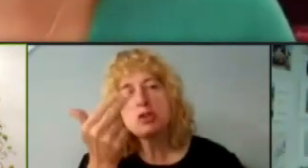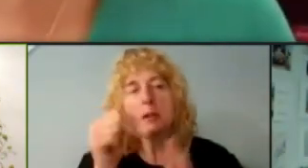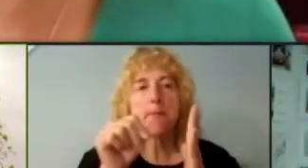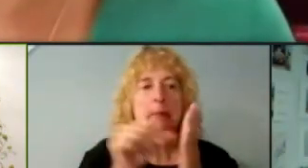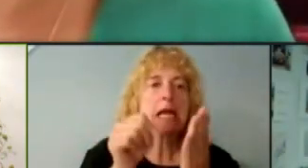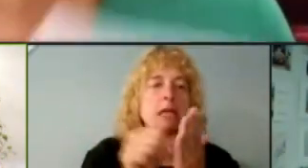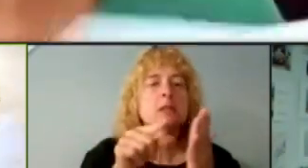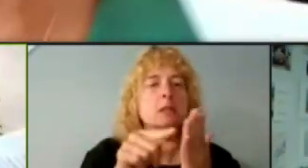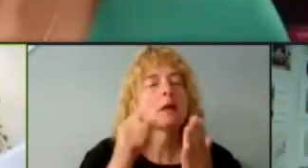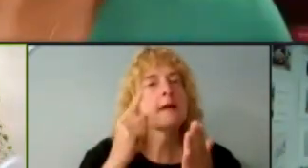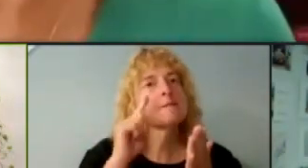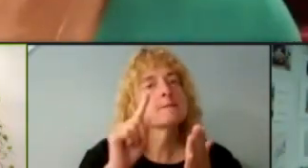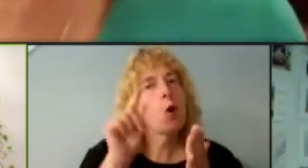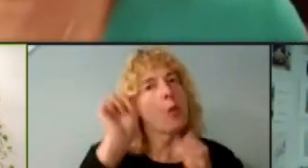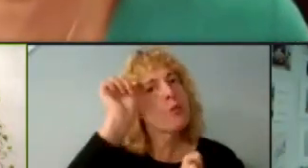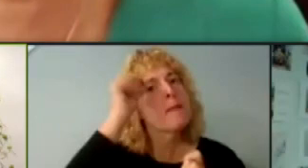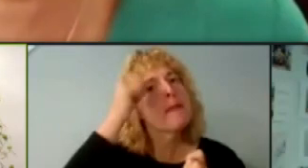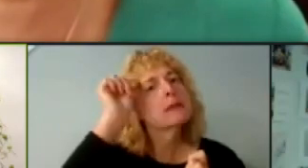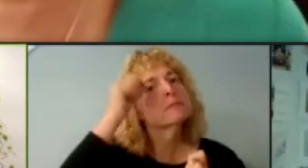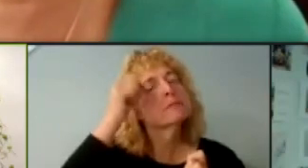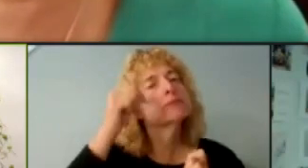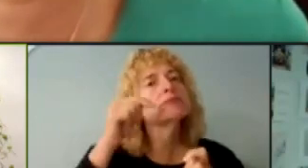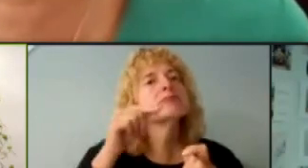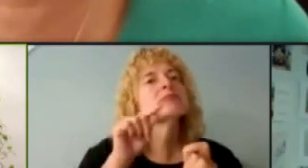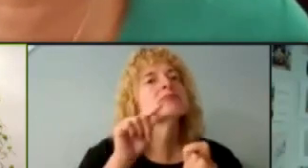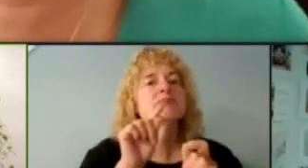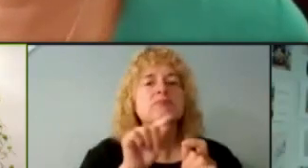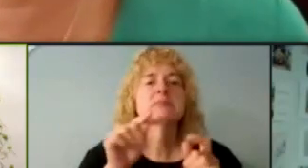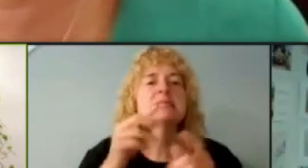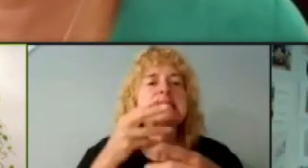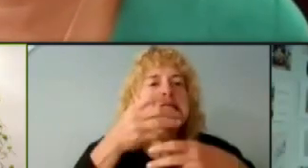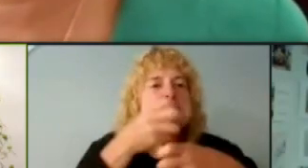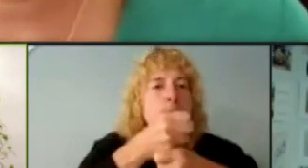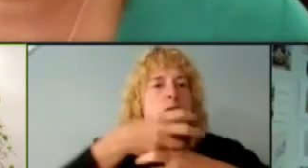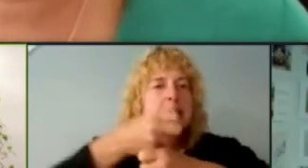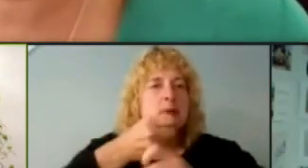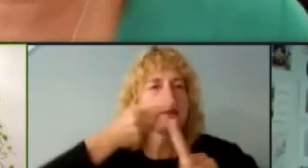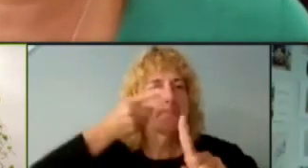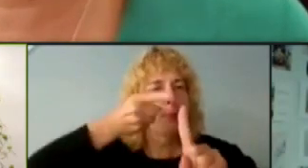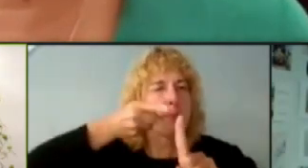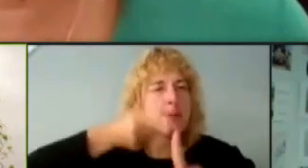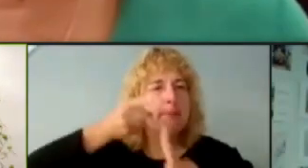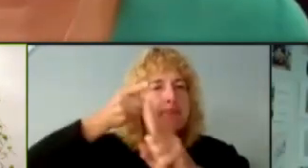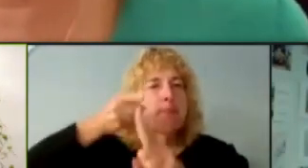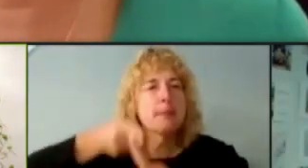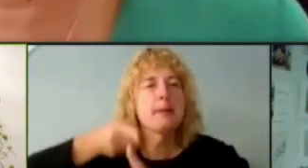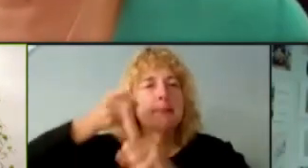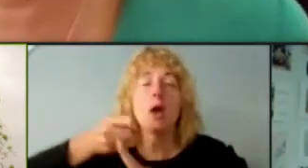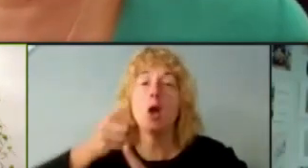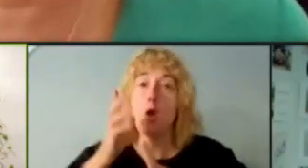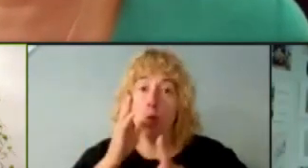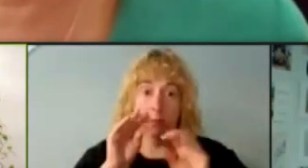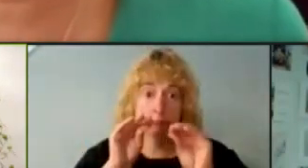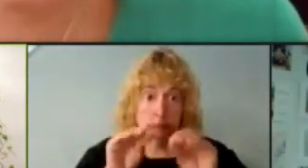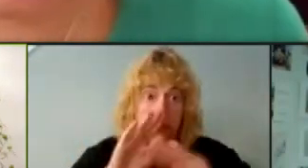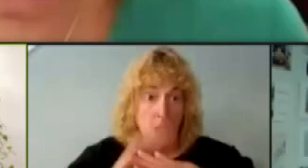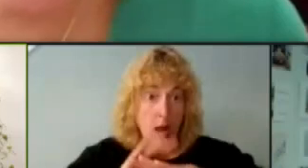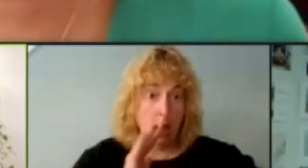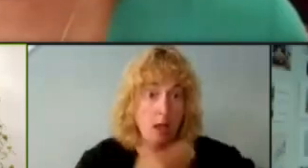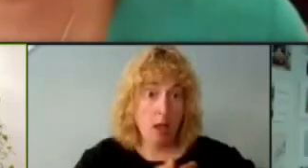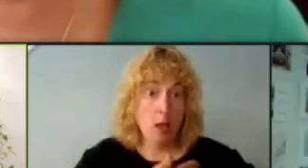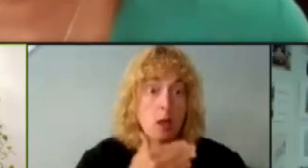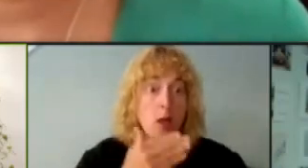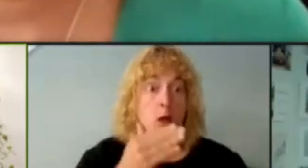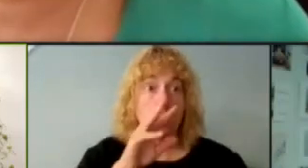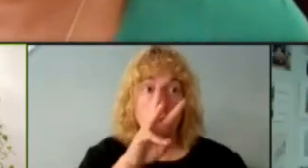high-level summaries, and that will be available. And we're deciding where that's going to be, whether that's going to be on the Detroit Health Department website or